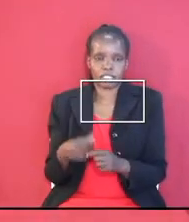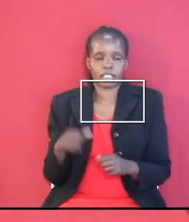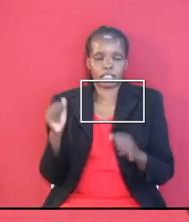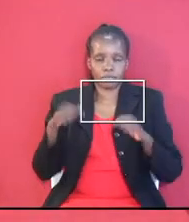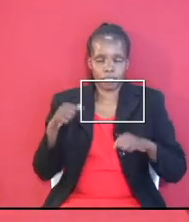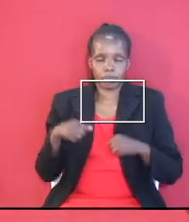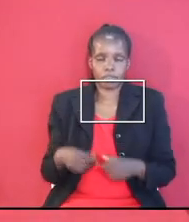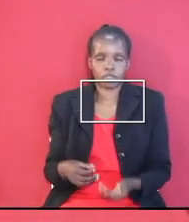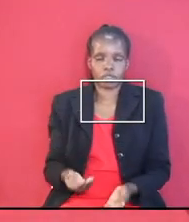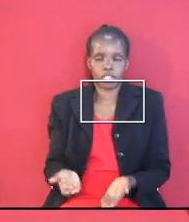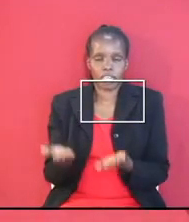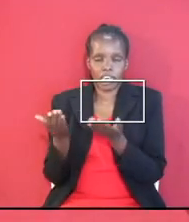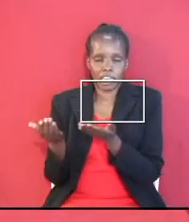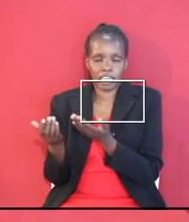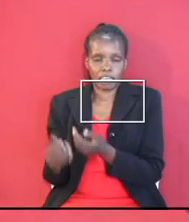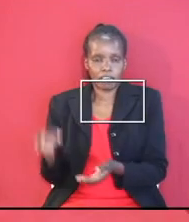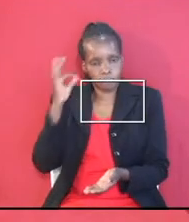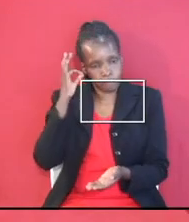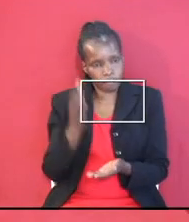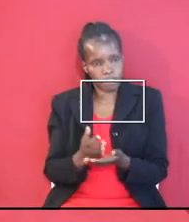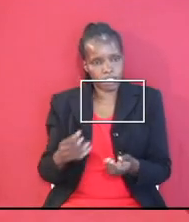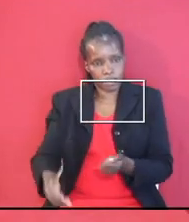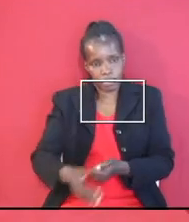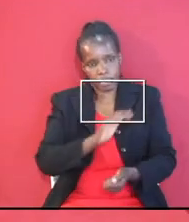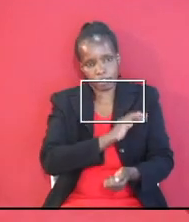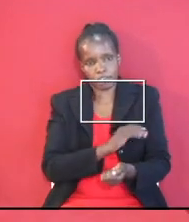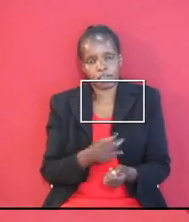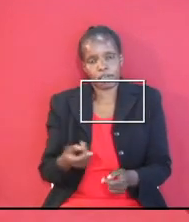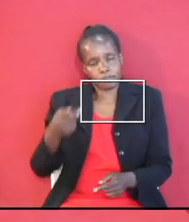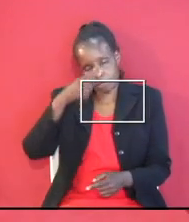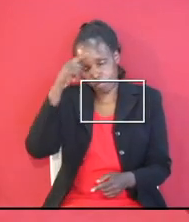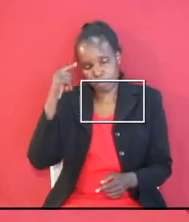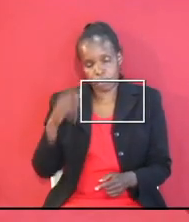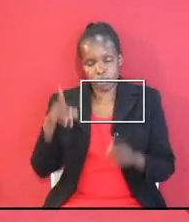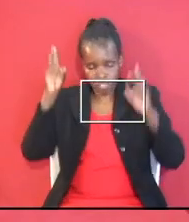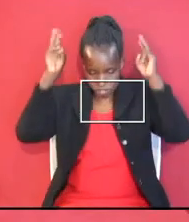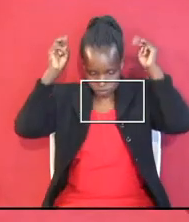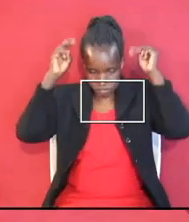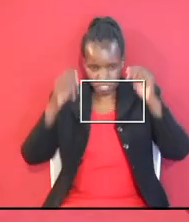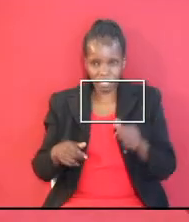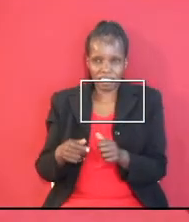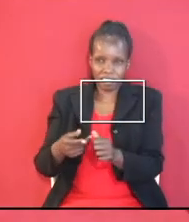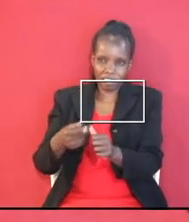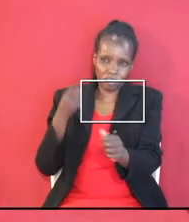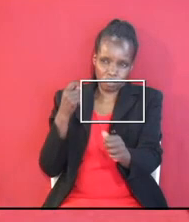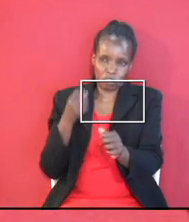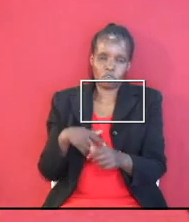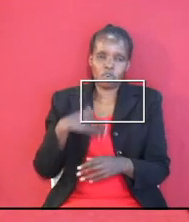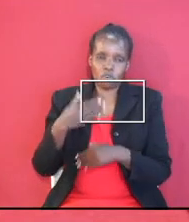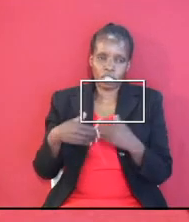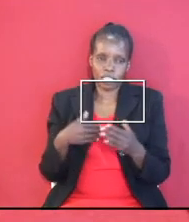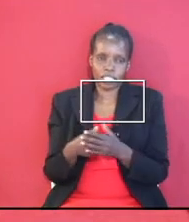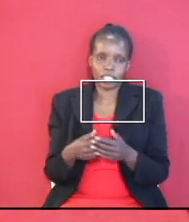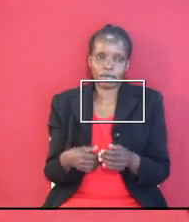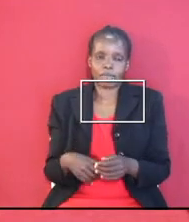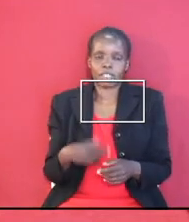carry the faith as a shield. Because the devil is throwing darts at you every now and again. If you do not have the faith, you will not overcome